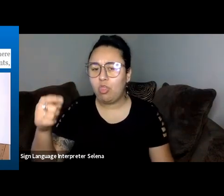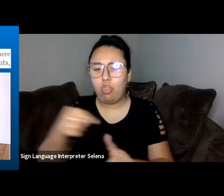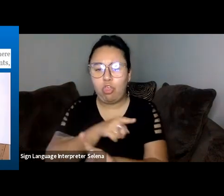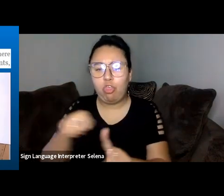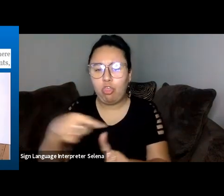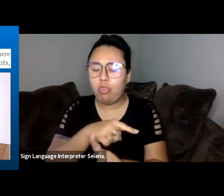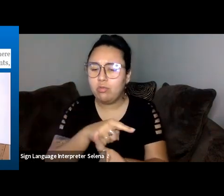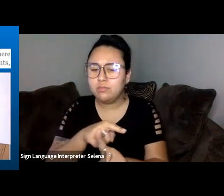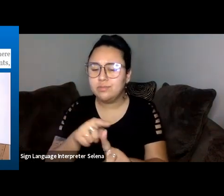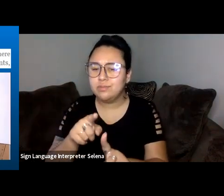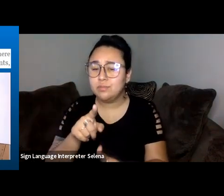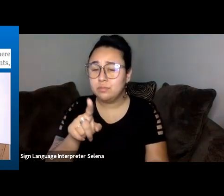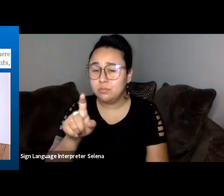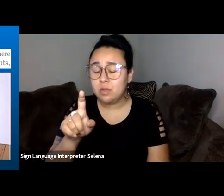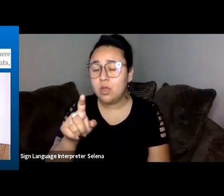States?